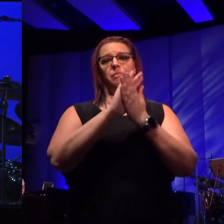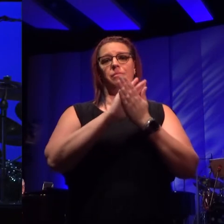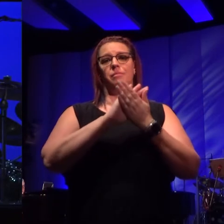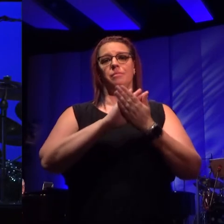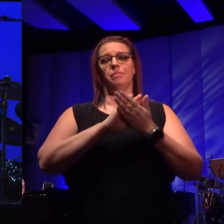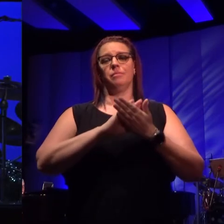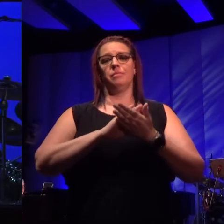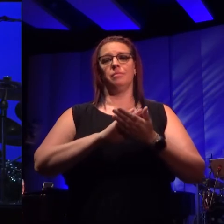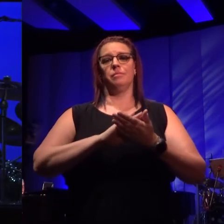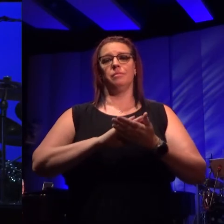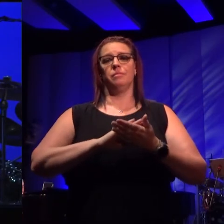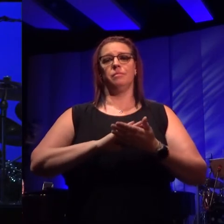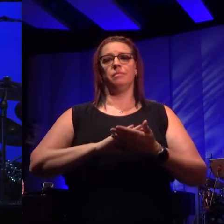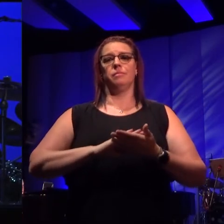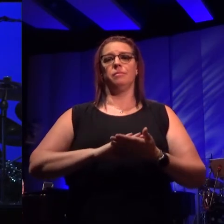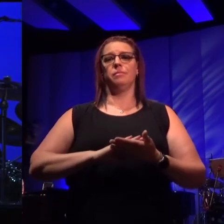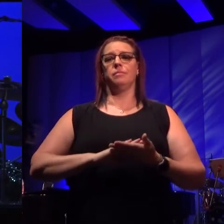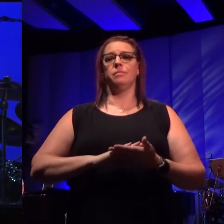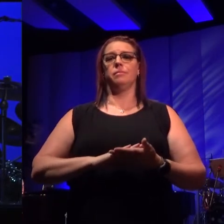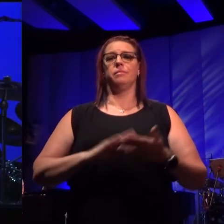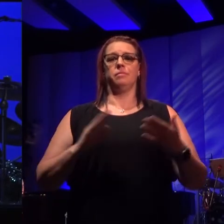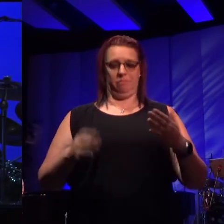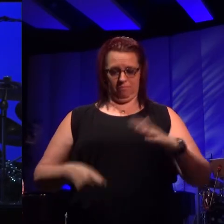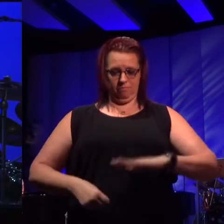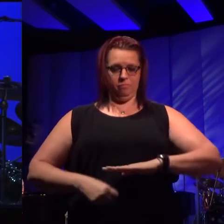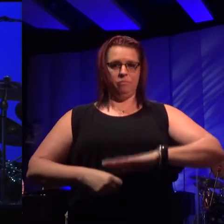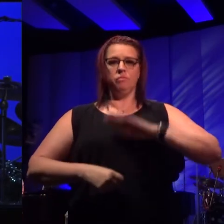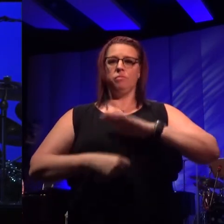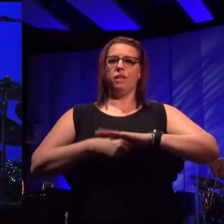shall not want.